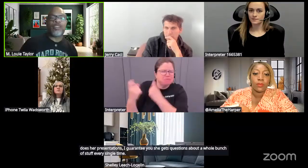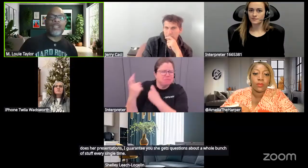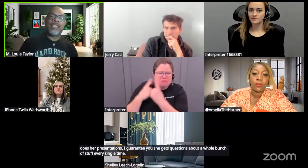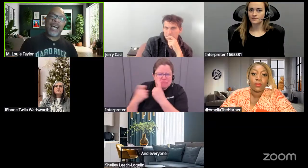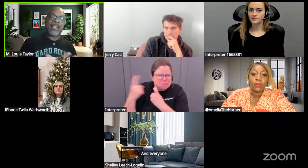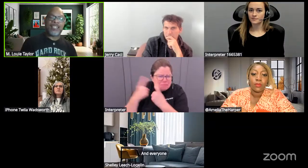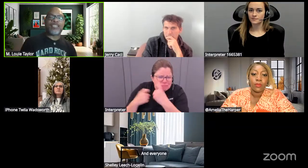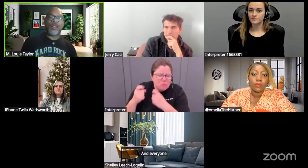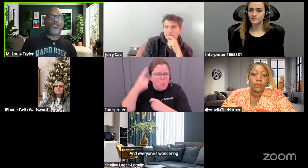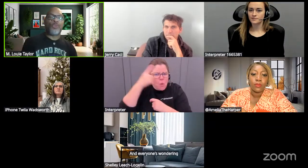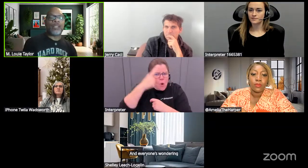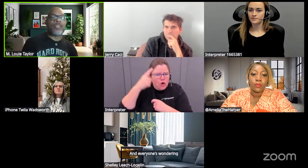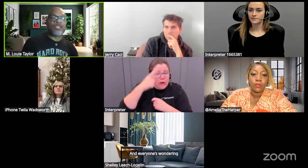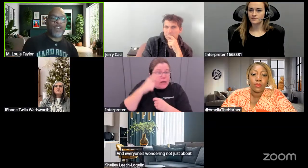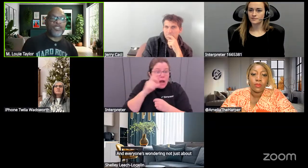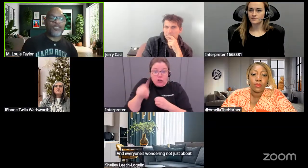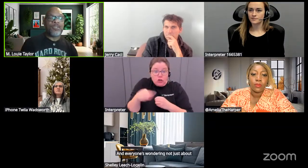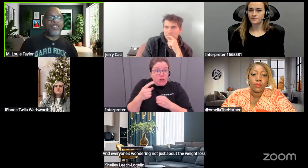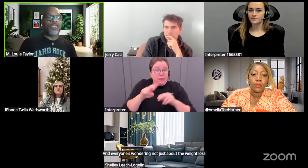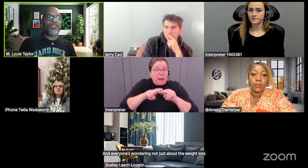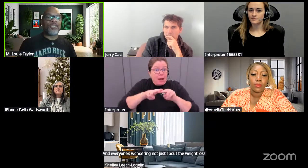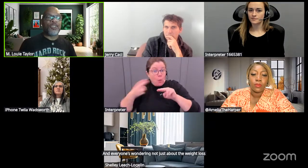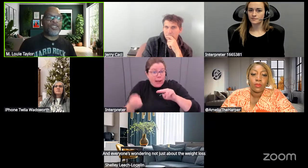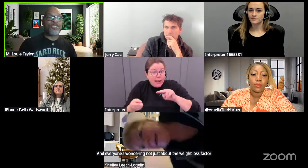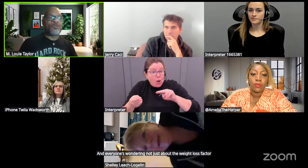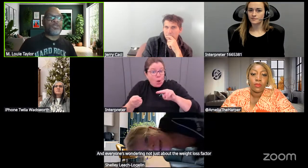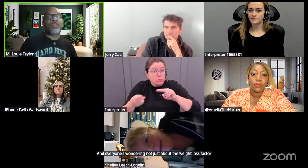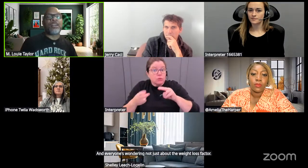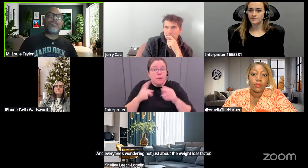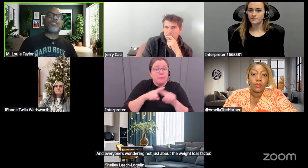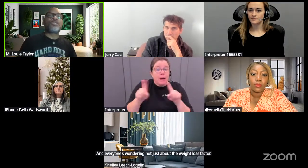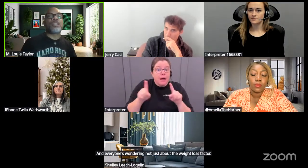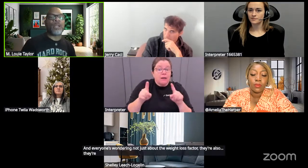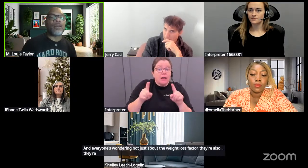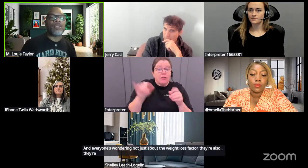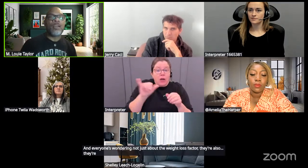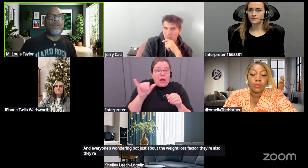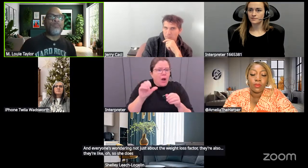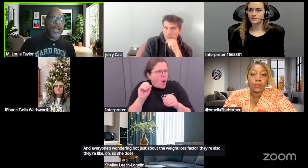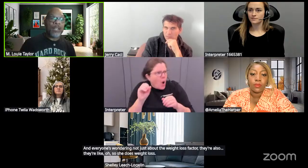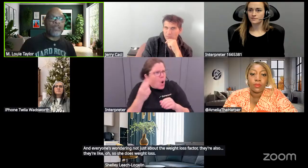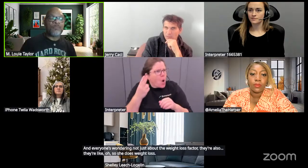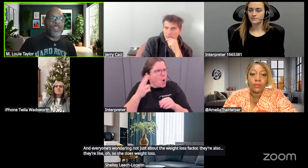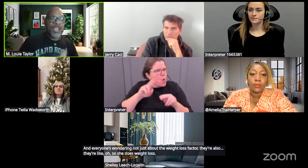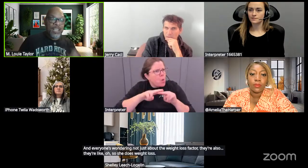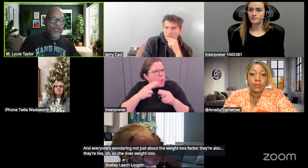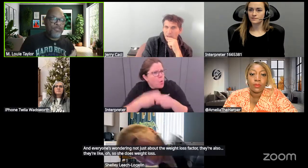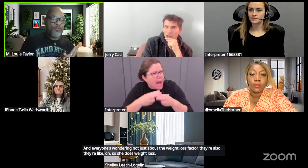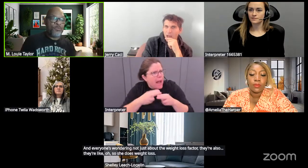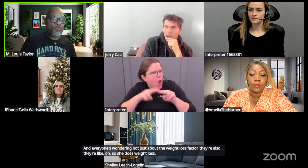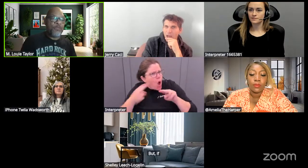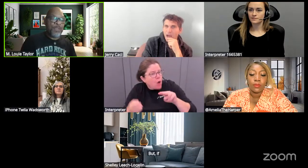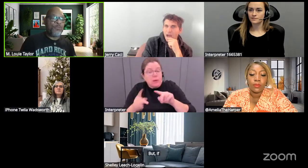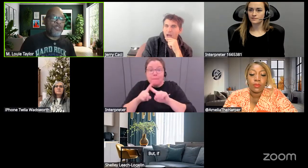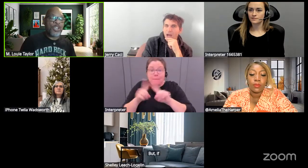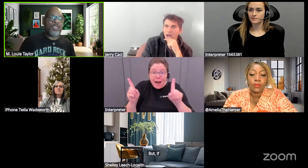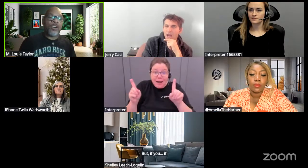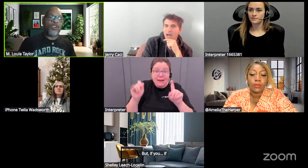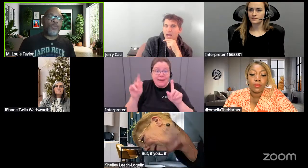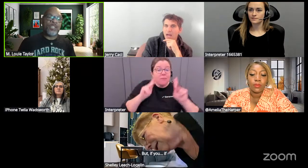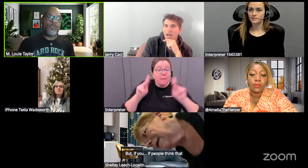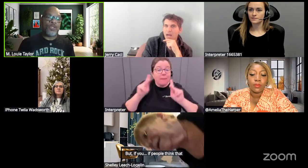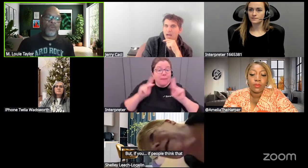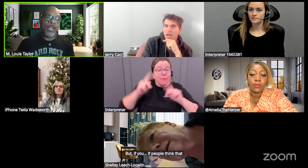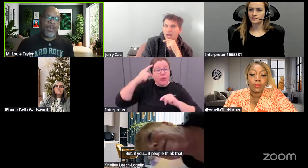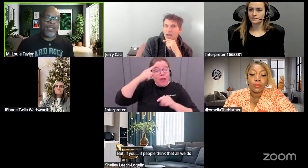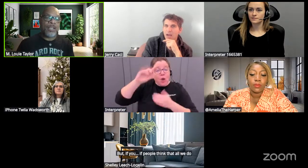everyone's wondering not just about the weight loss factor. They're like, oh, so she does weight loss. But if people think that all